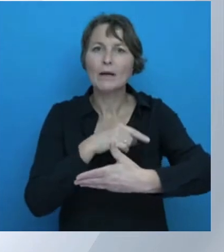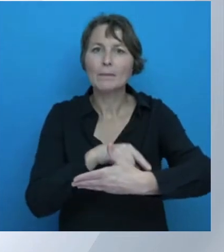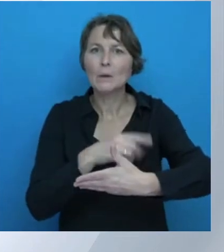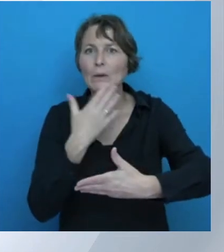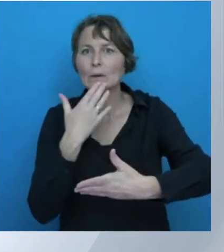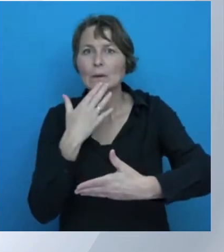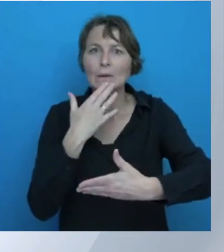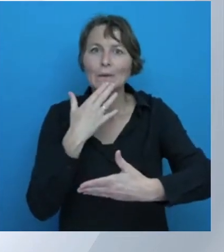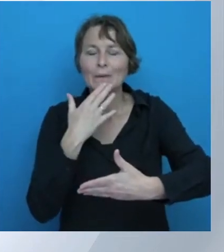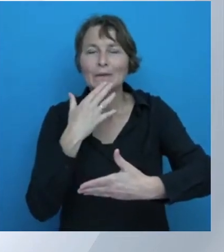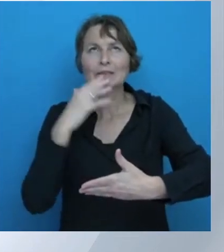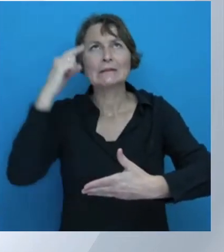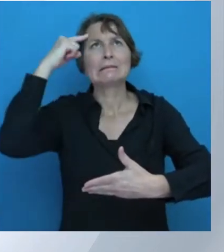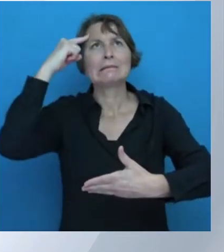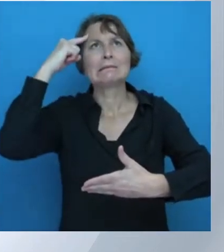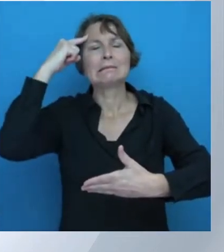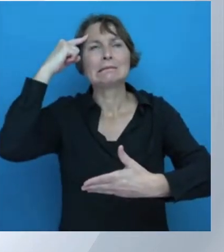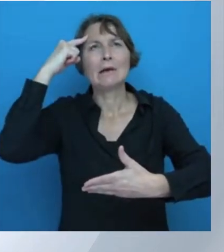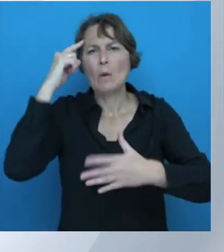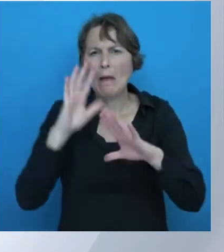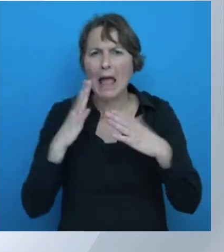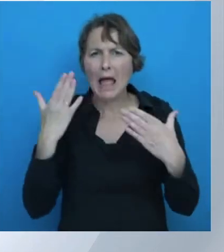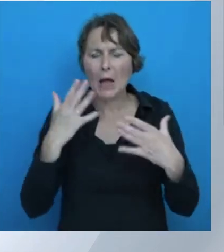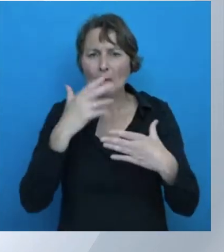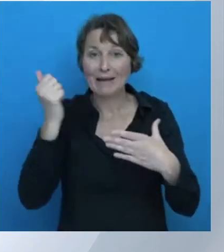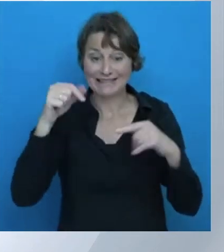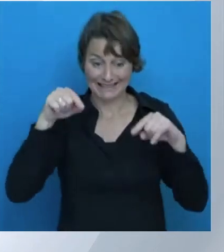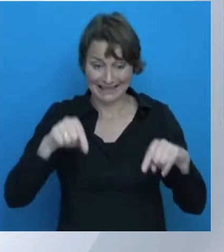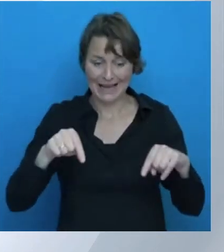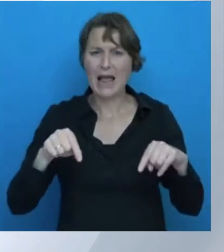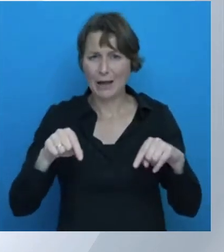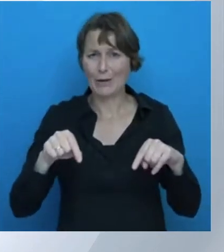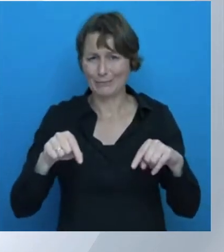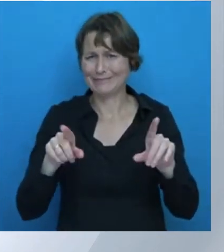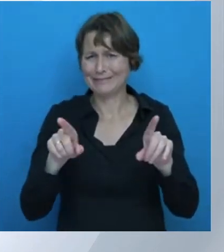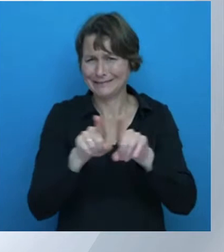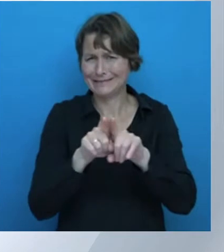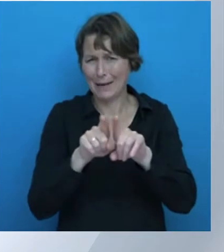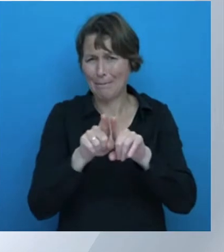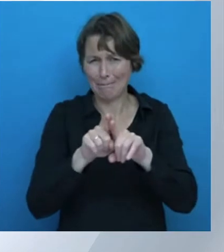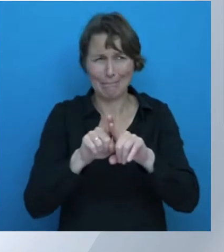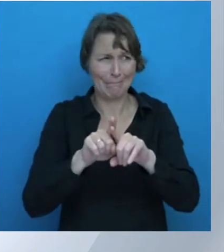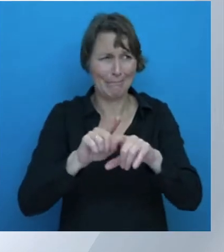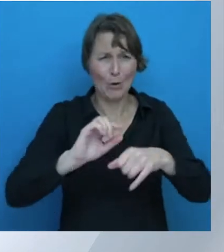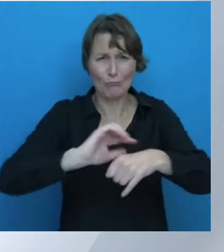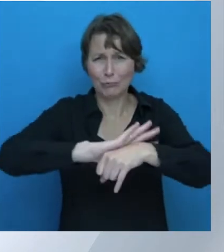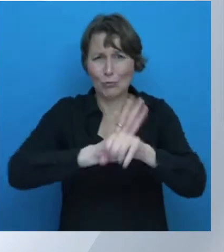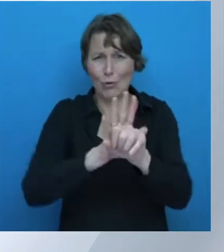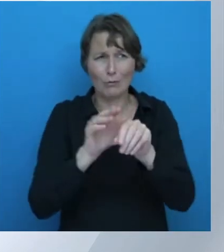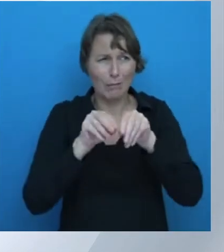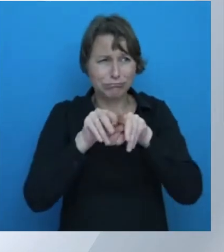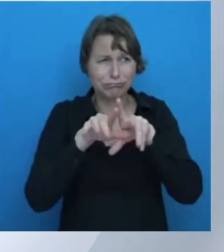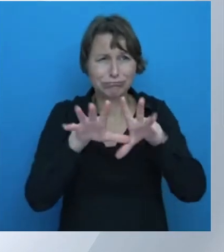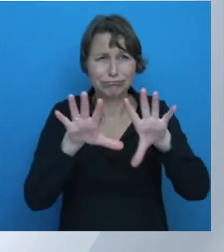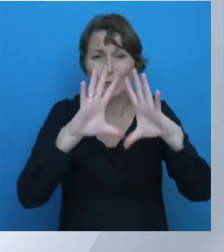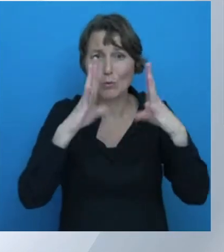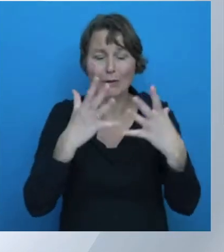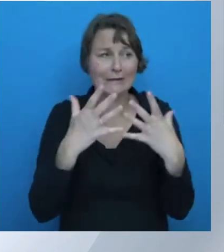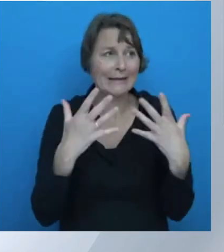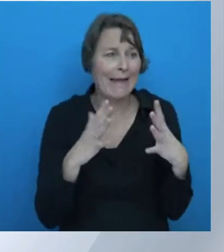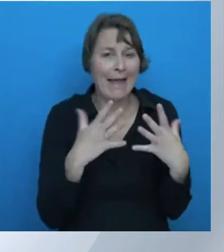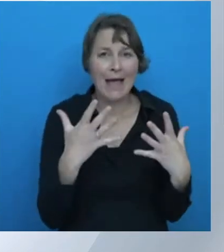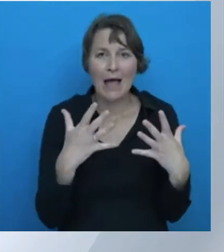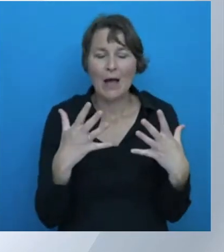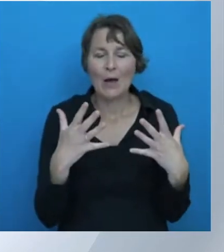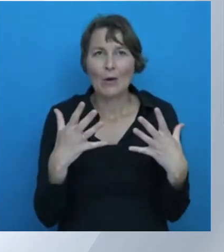spiritual, mental accessibility, especially in this COVID climate and having to watch your children run everywhere while you work. So we